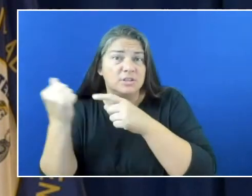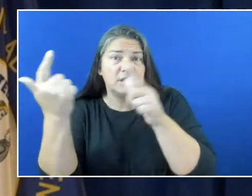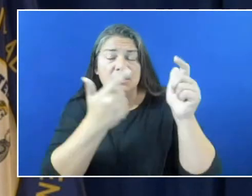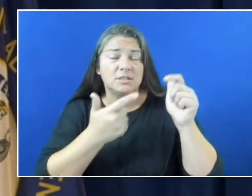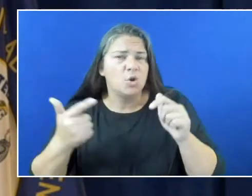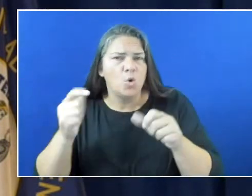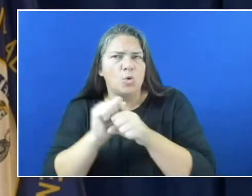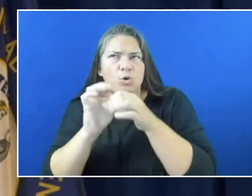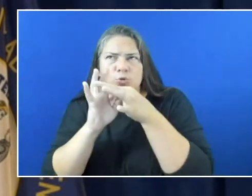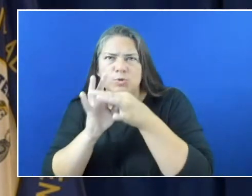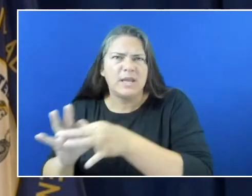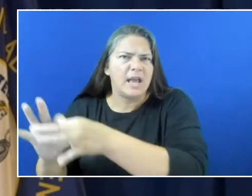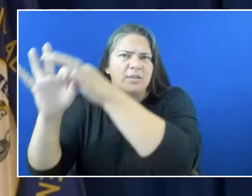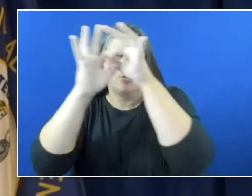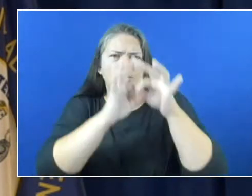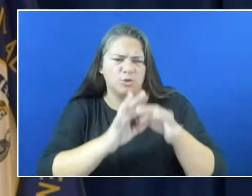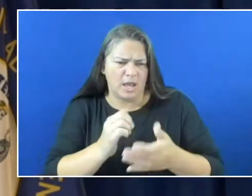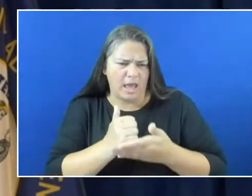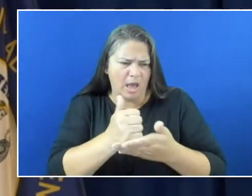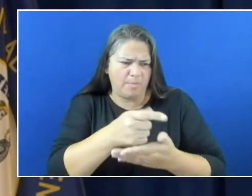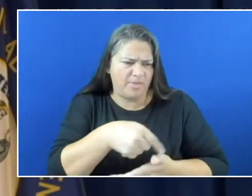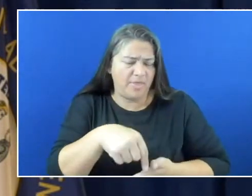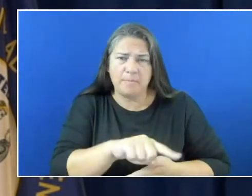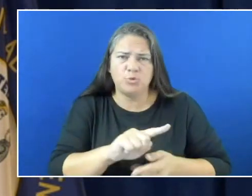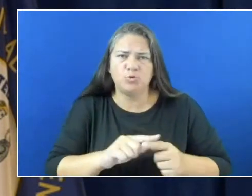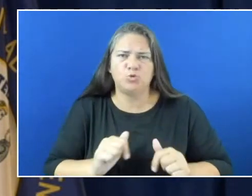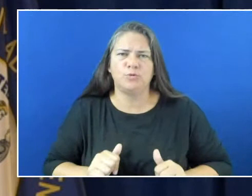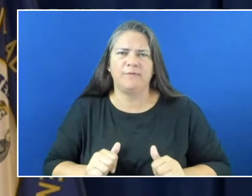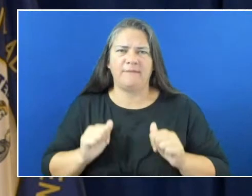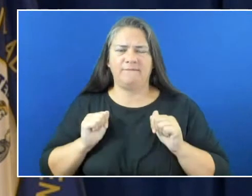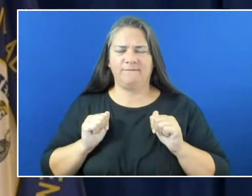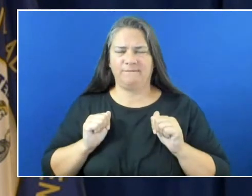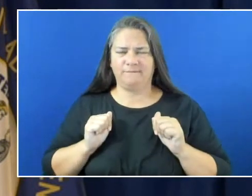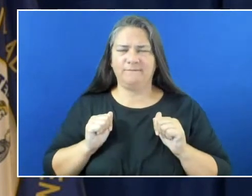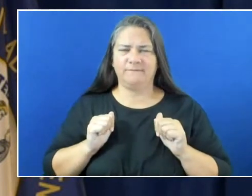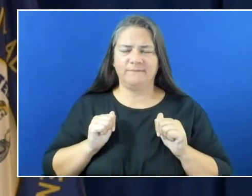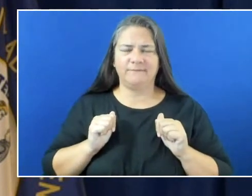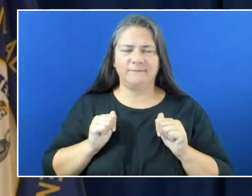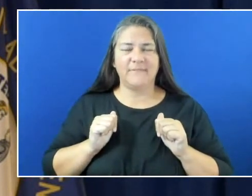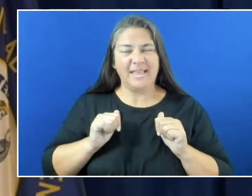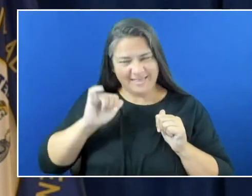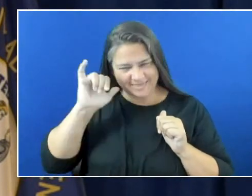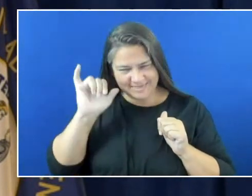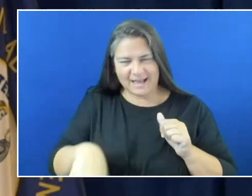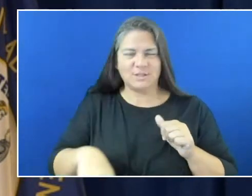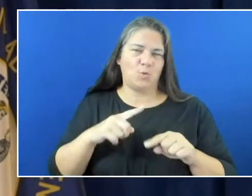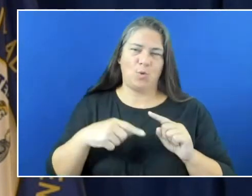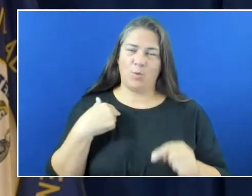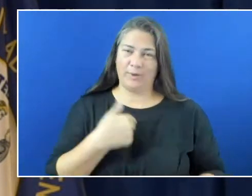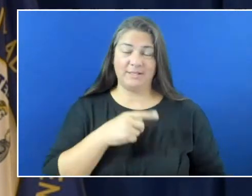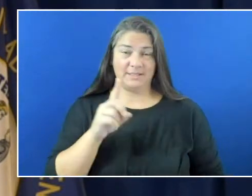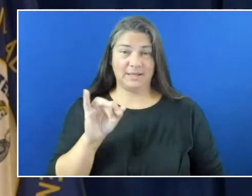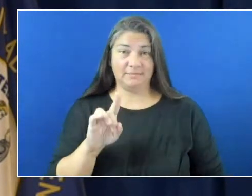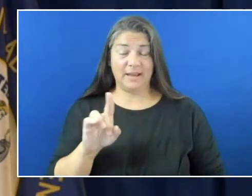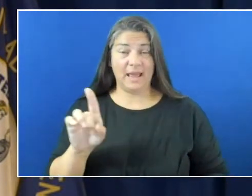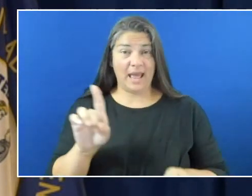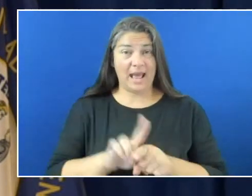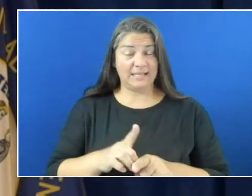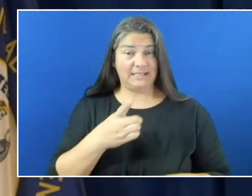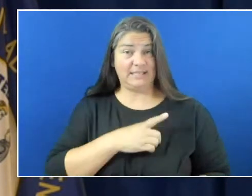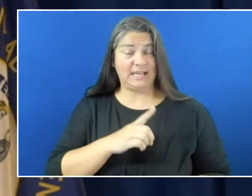and the tools they need to become survivors. And that is exactly what we did. As a detective, I am